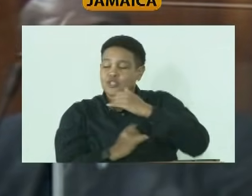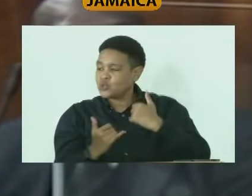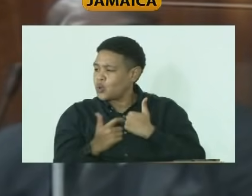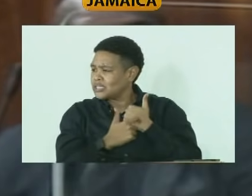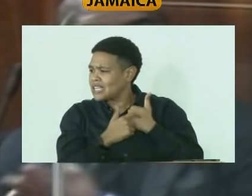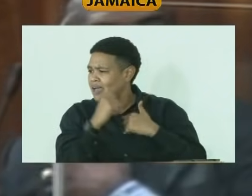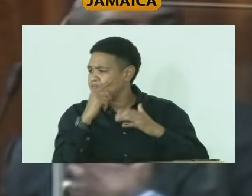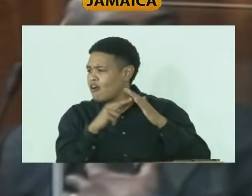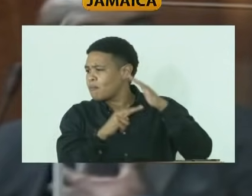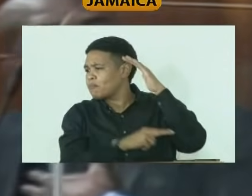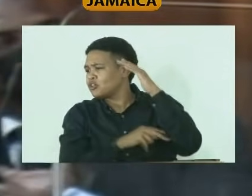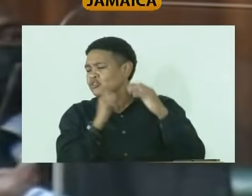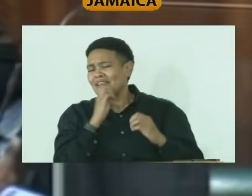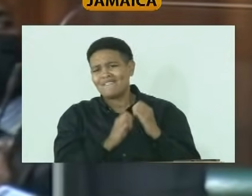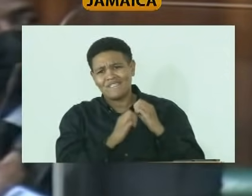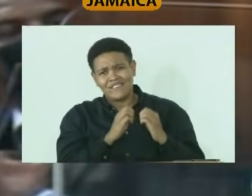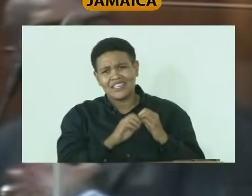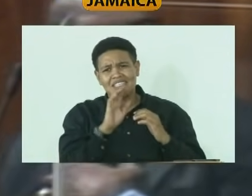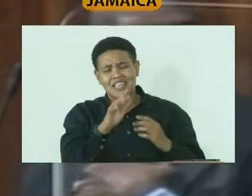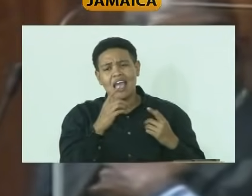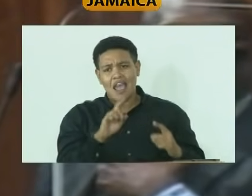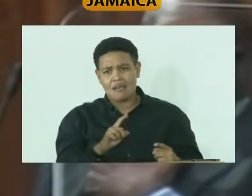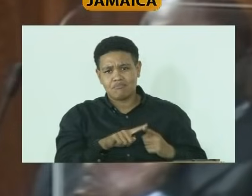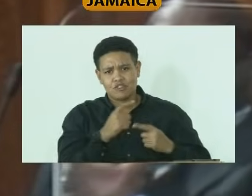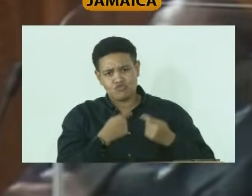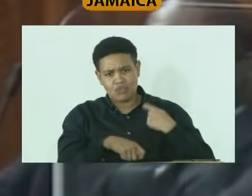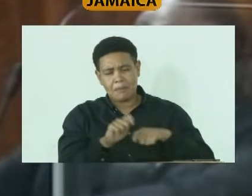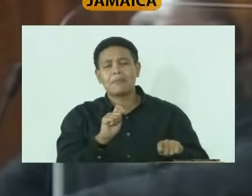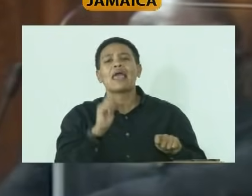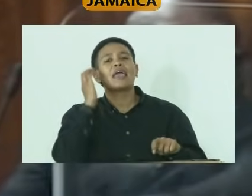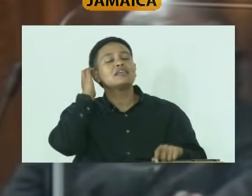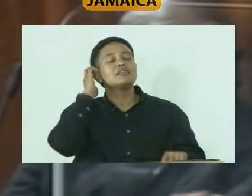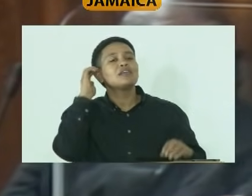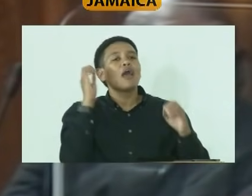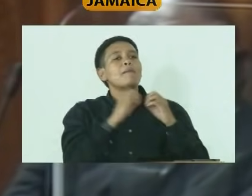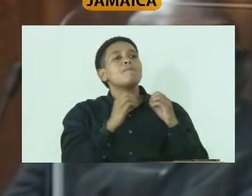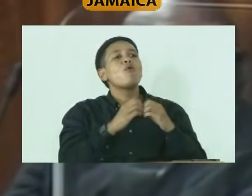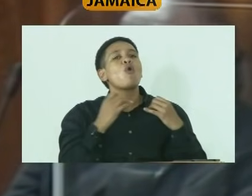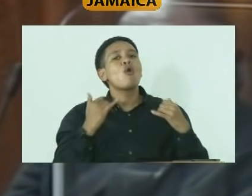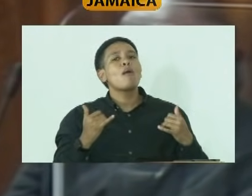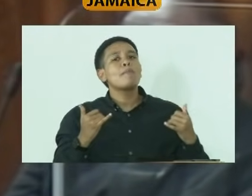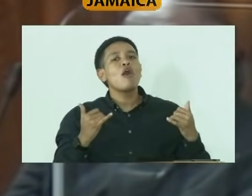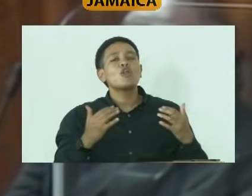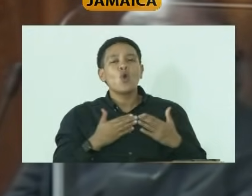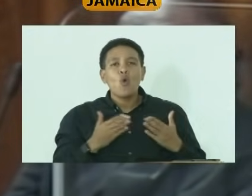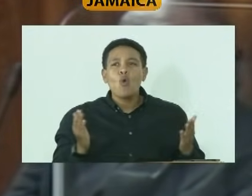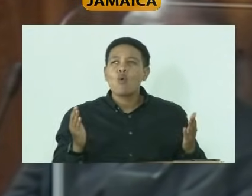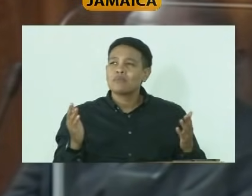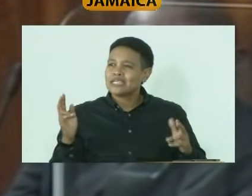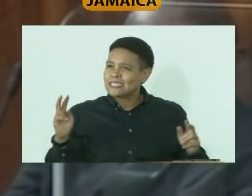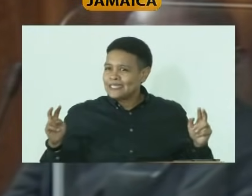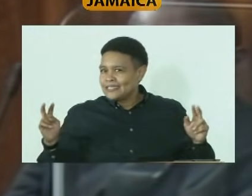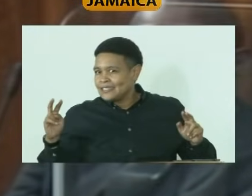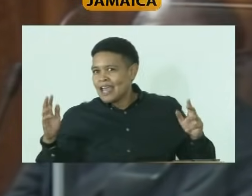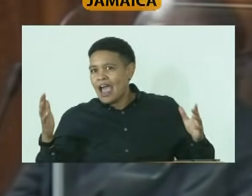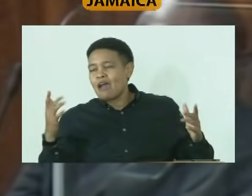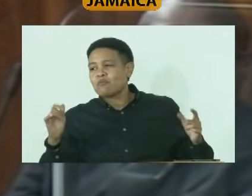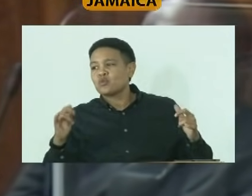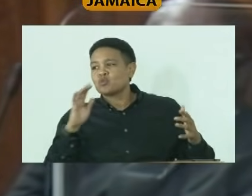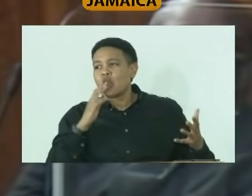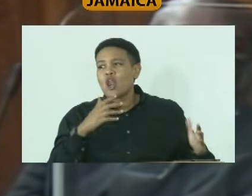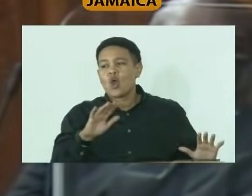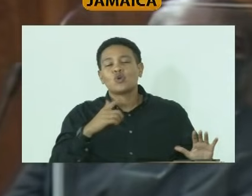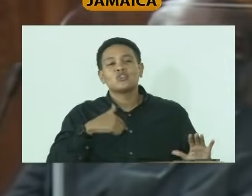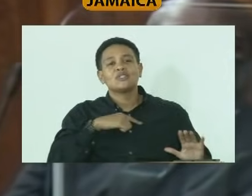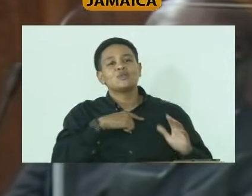bridge to be removed and replaced with a more modern open span bridge, which would allow us to save